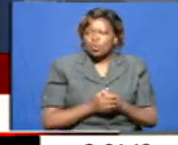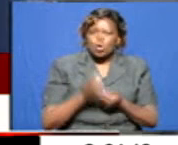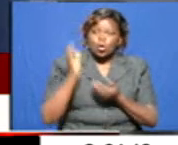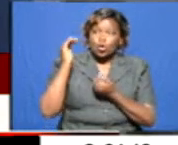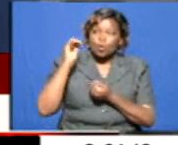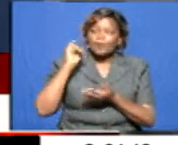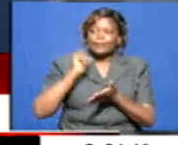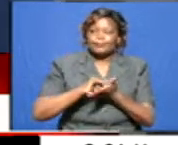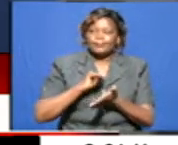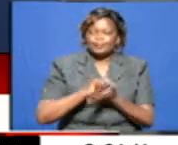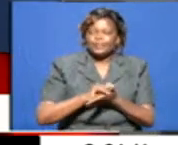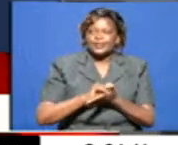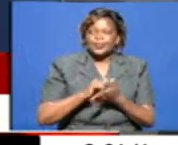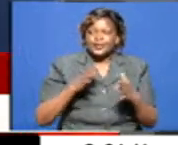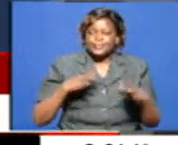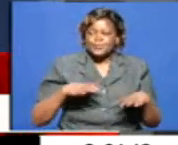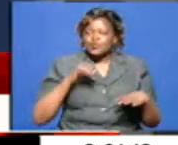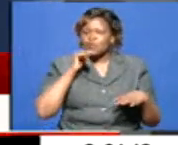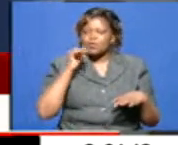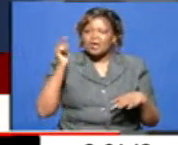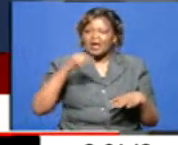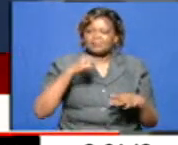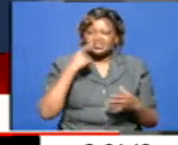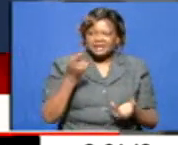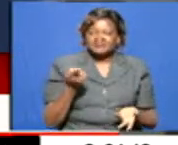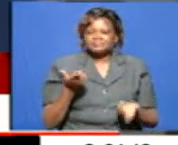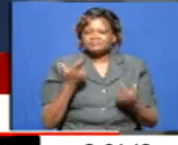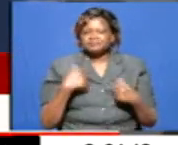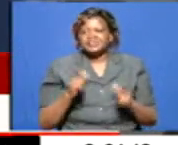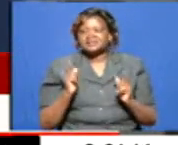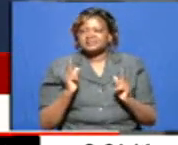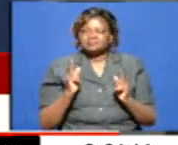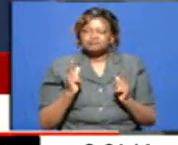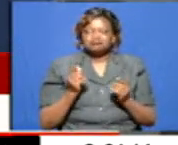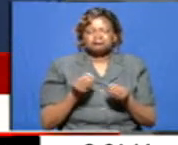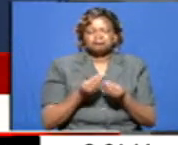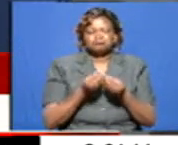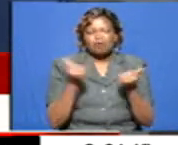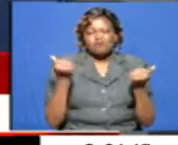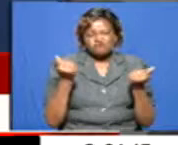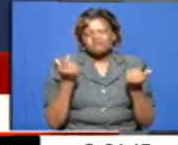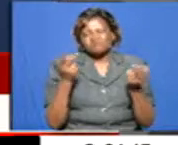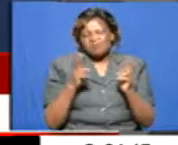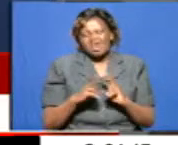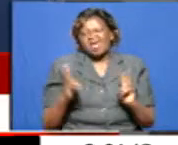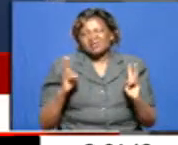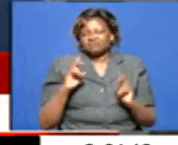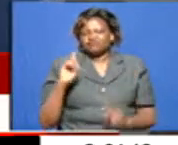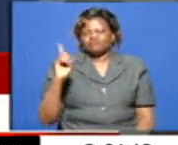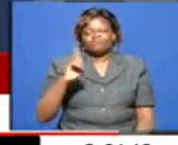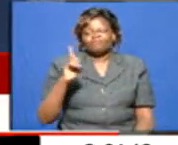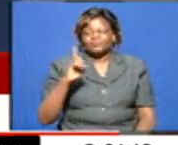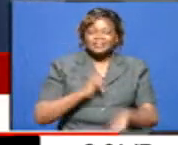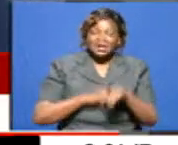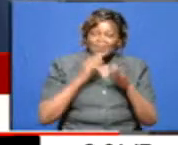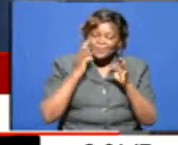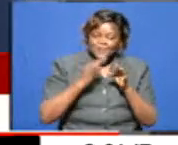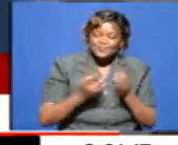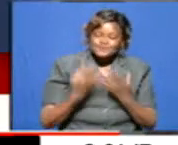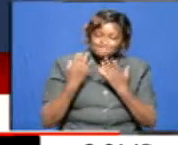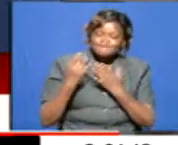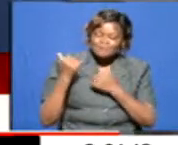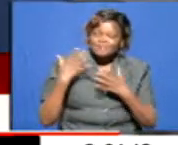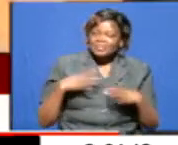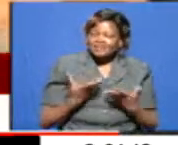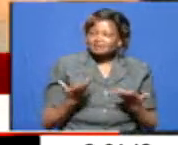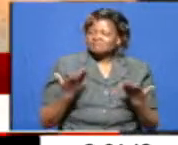people don't come and start saying, oh, let's treat this with decorum. When they are burning other children's properties in the dormitory? Are they